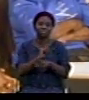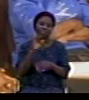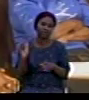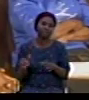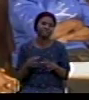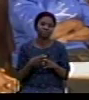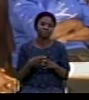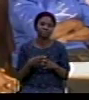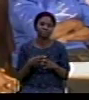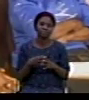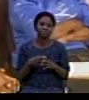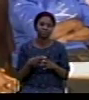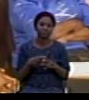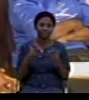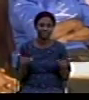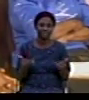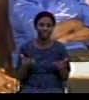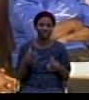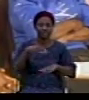Calabar, live.